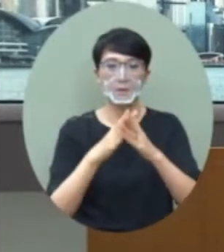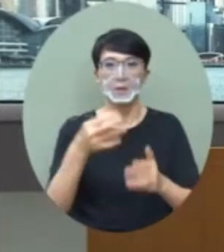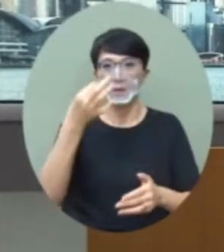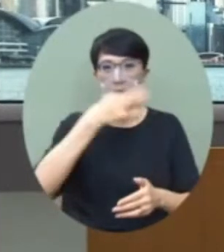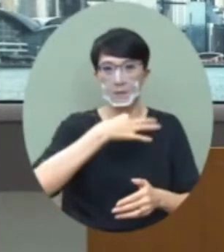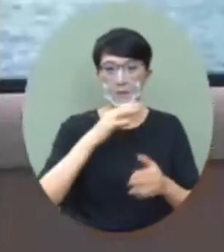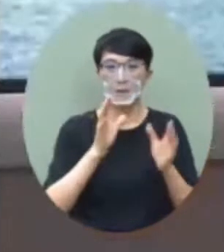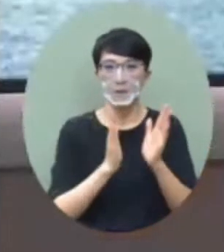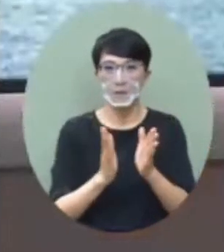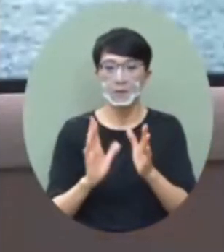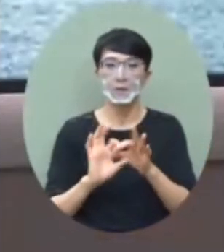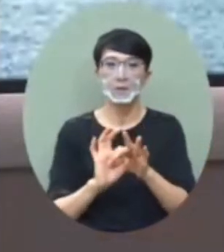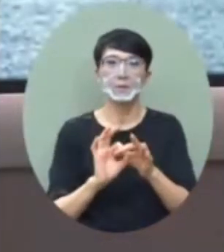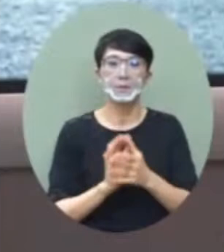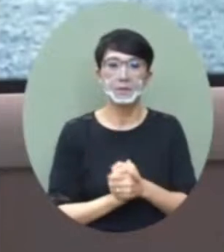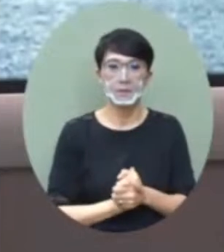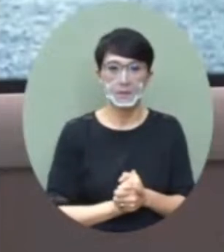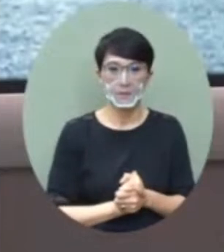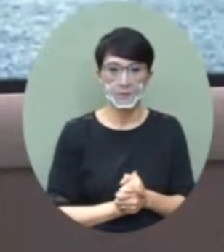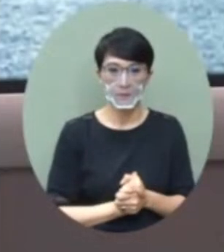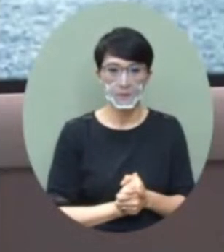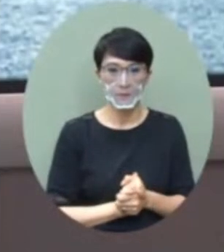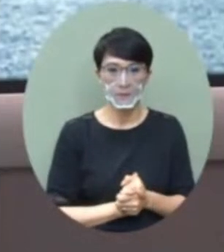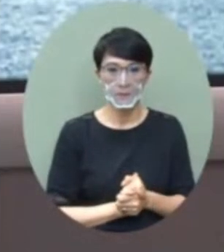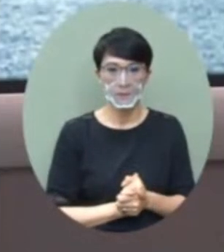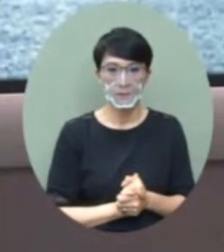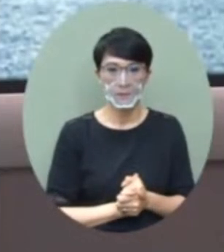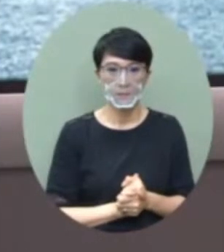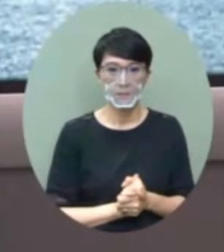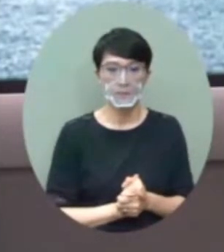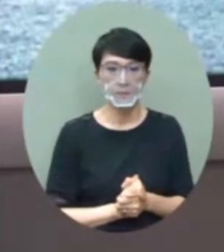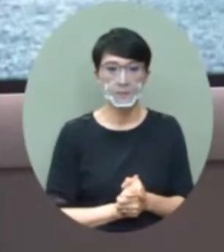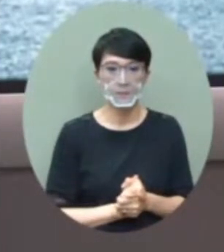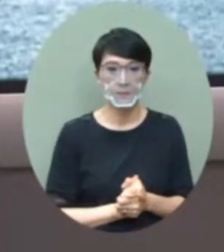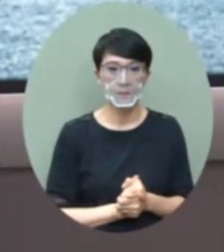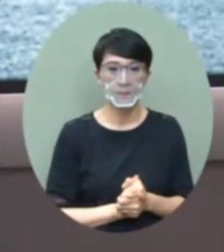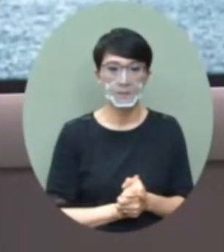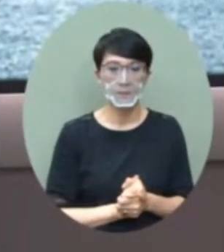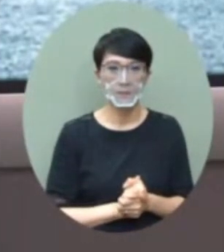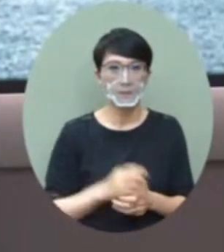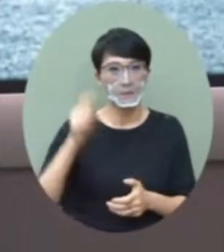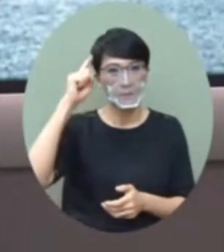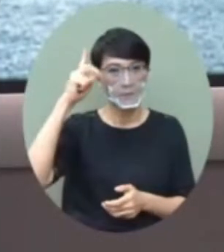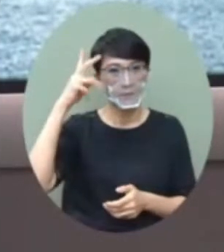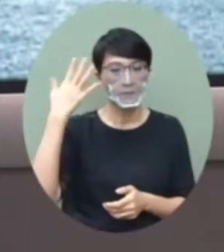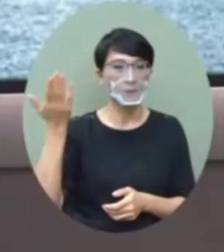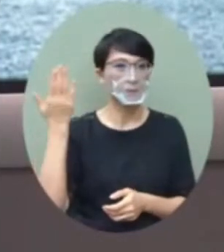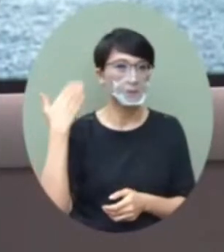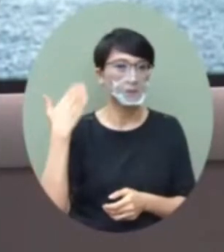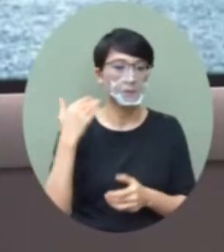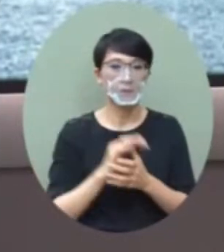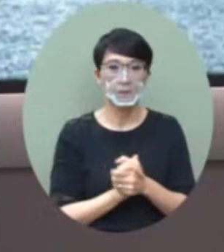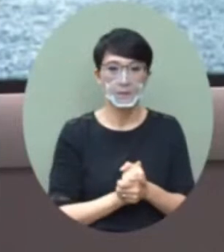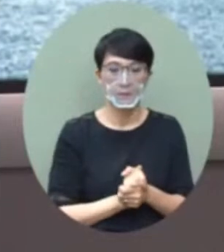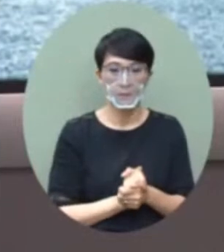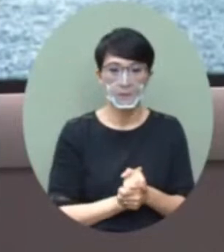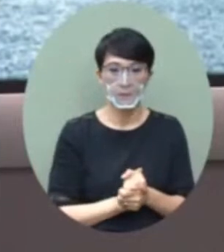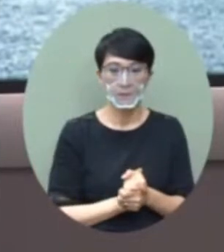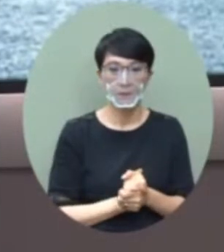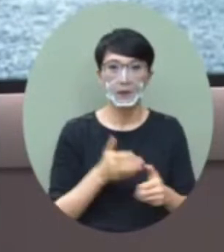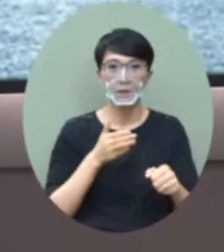drug which is produced by the Pfizer, it has been started to be